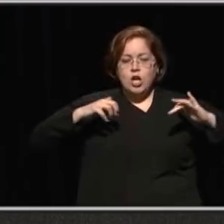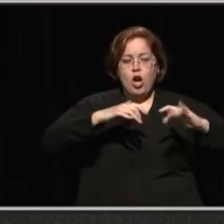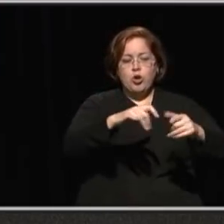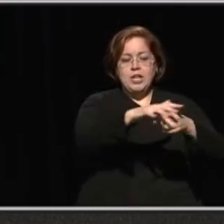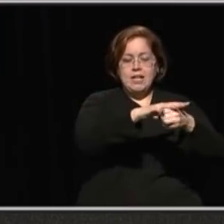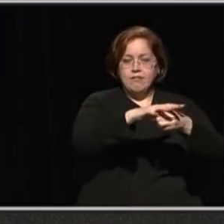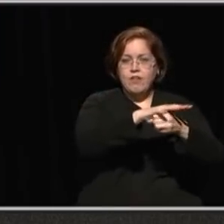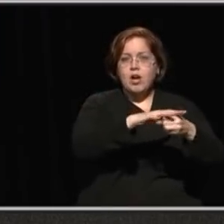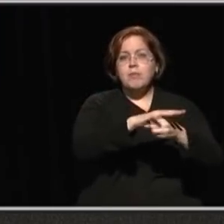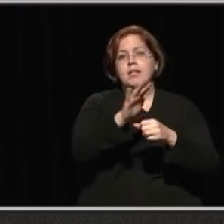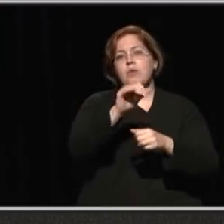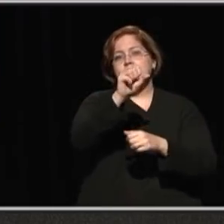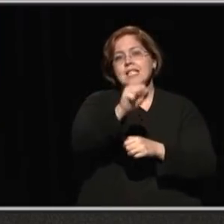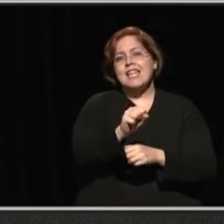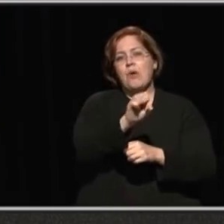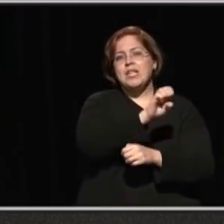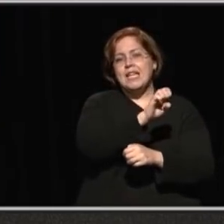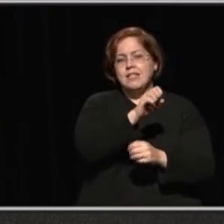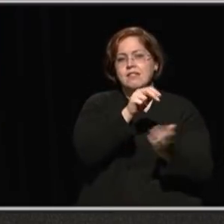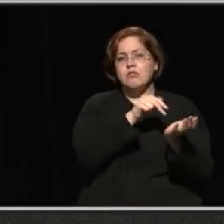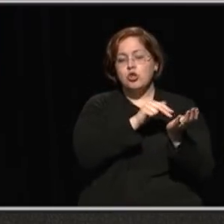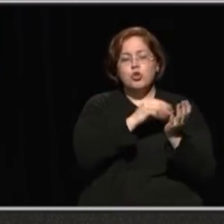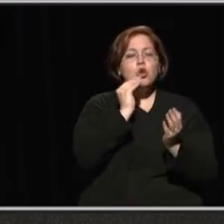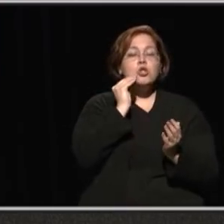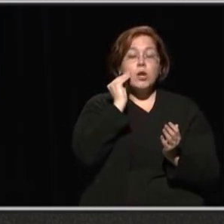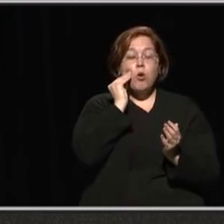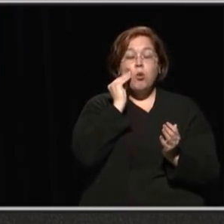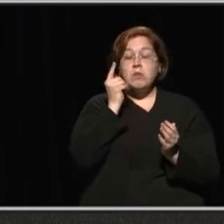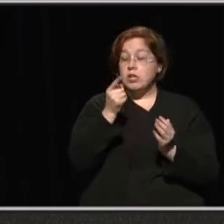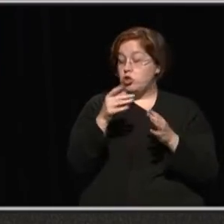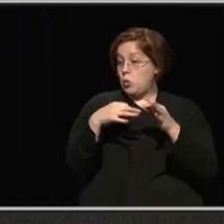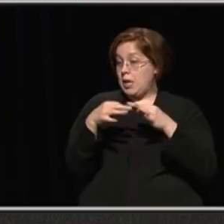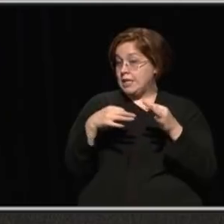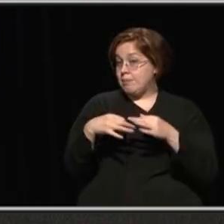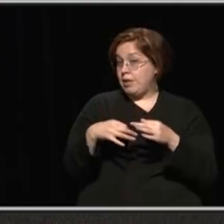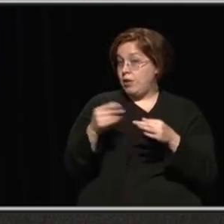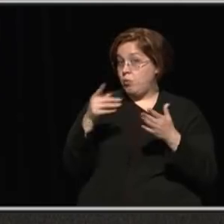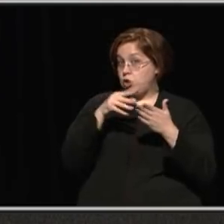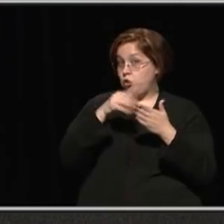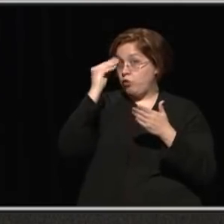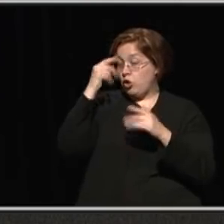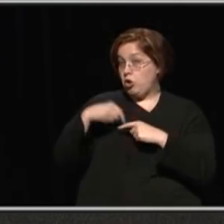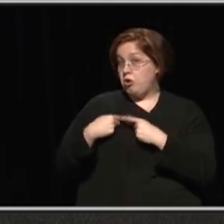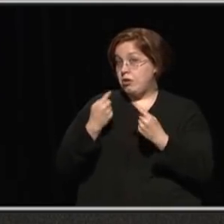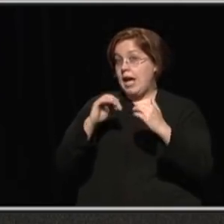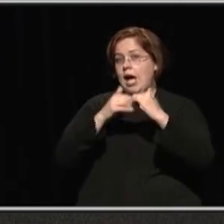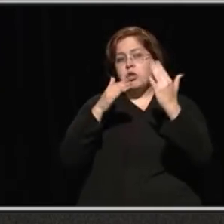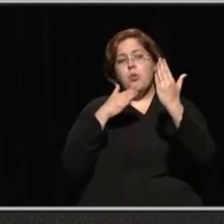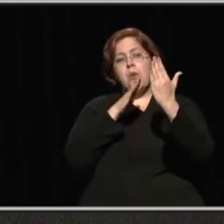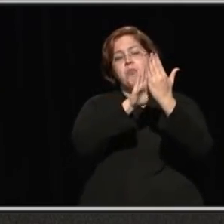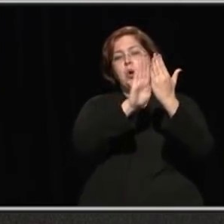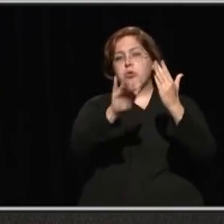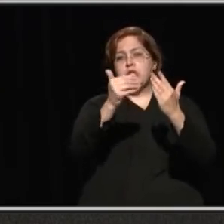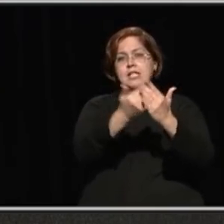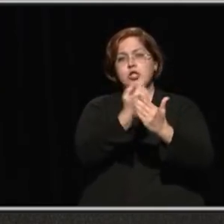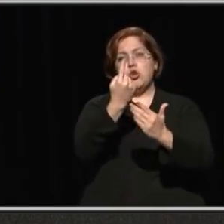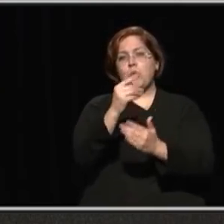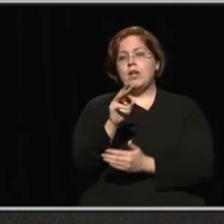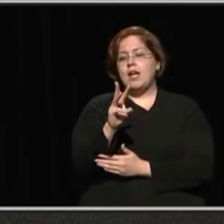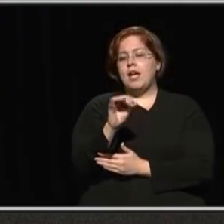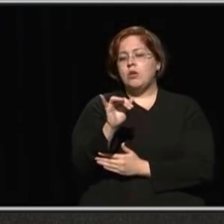nursing facility was the Southeast nursing one. Could you maybe explain what you have learned in maybe tackling this one that we have with the Windsor